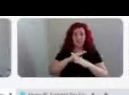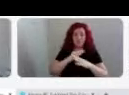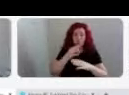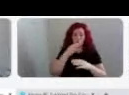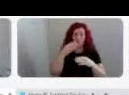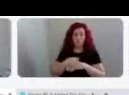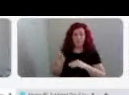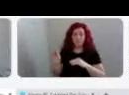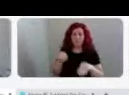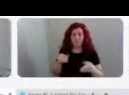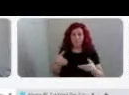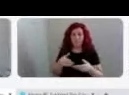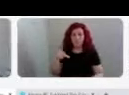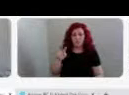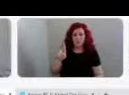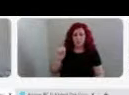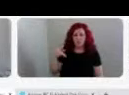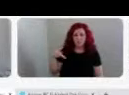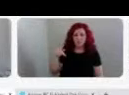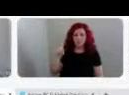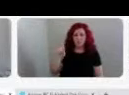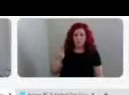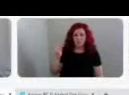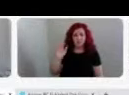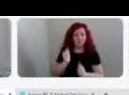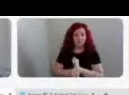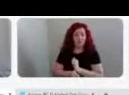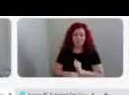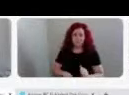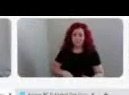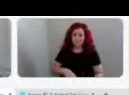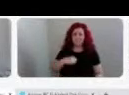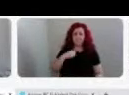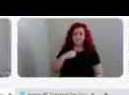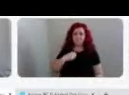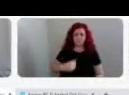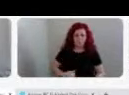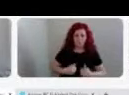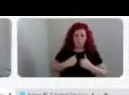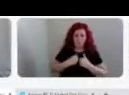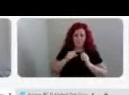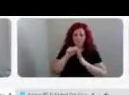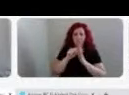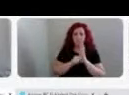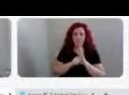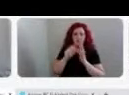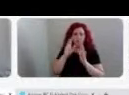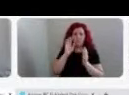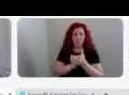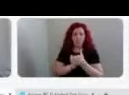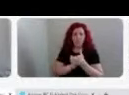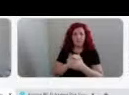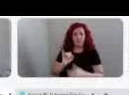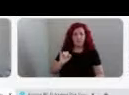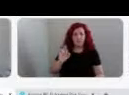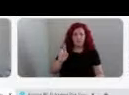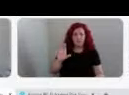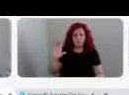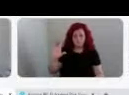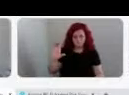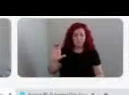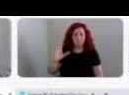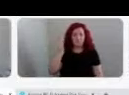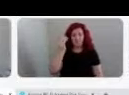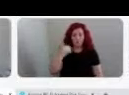moved here proposition 106 was passed and i was proud to live in a state that believed in independent redistricting that's why i'm